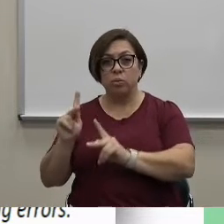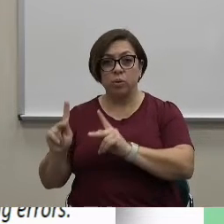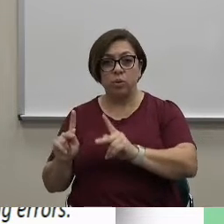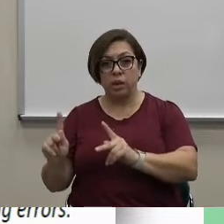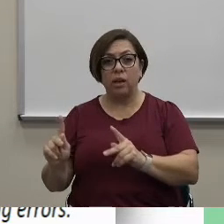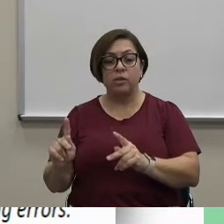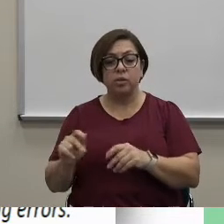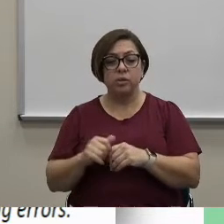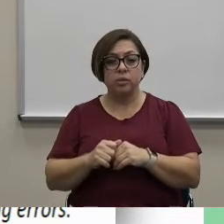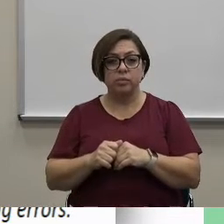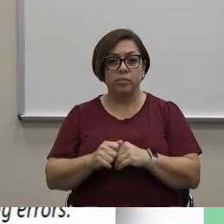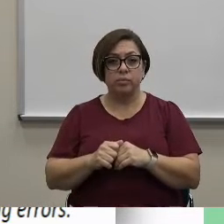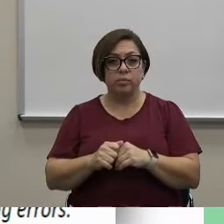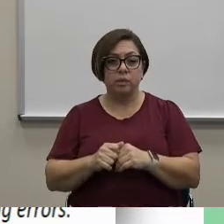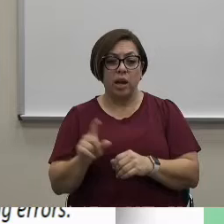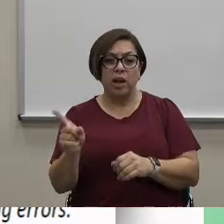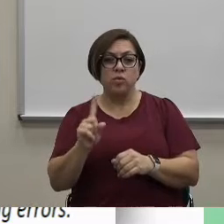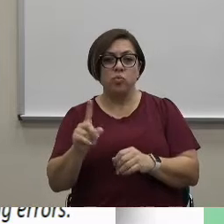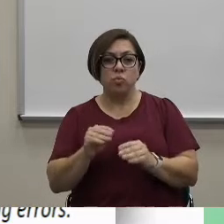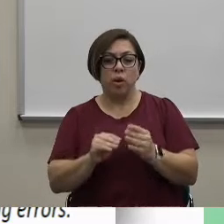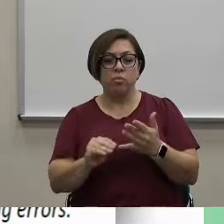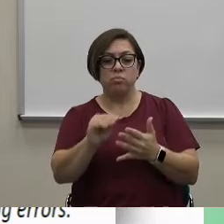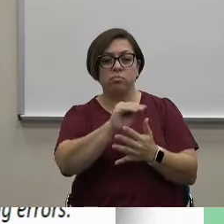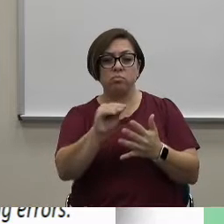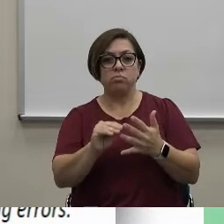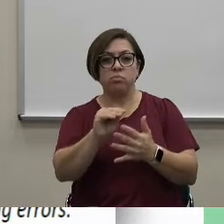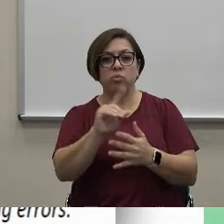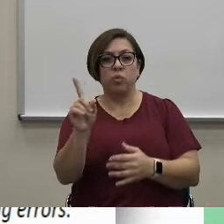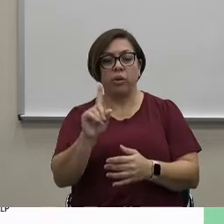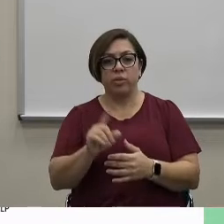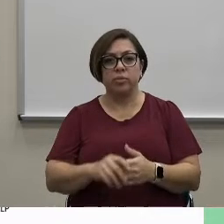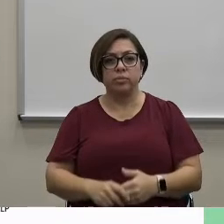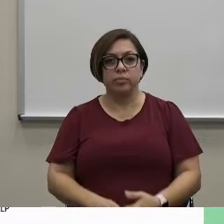just a question of where we're allocating population from.